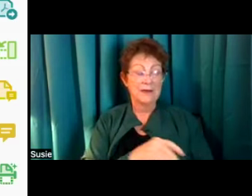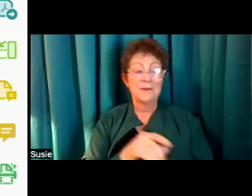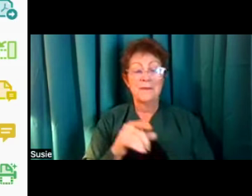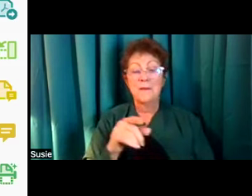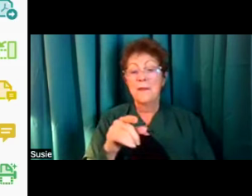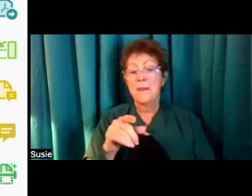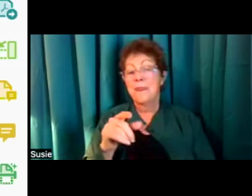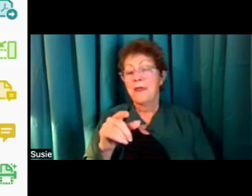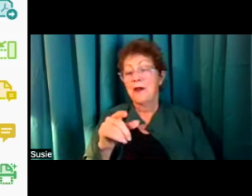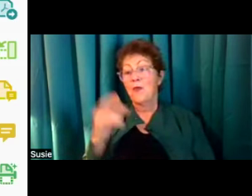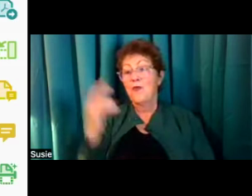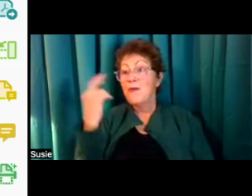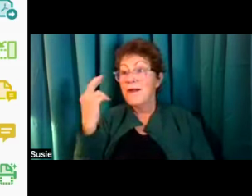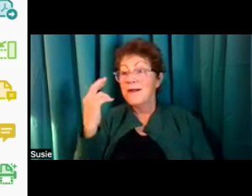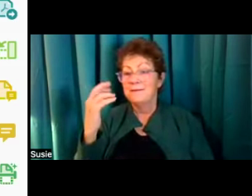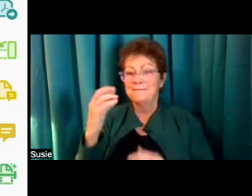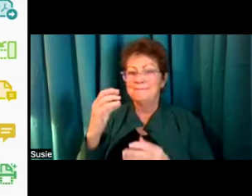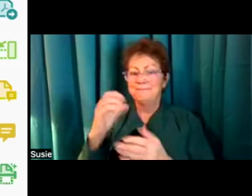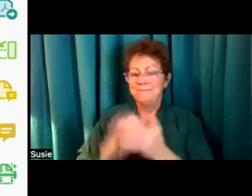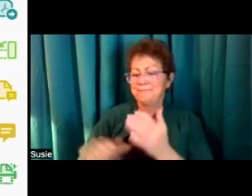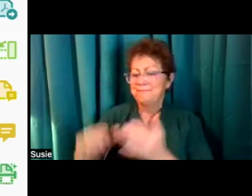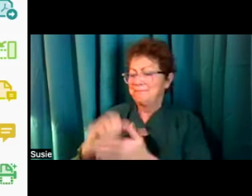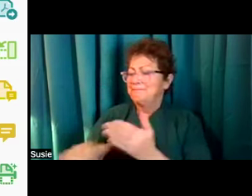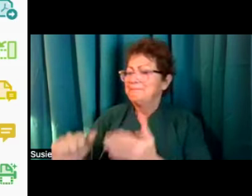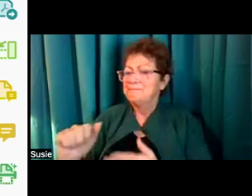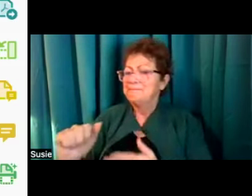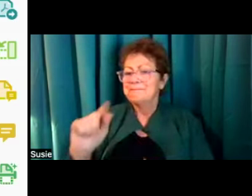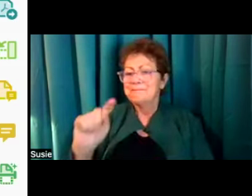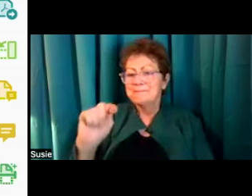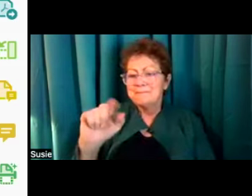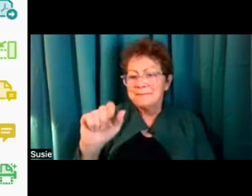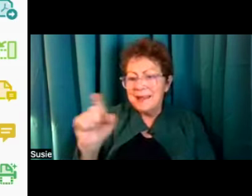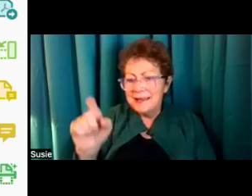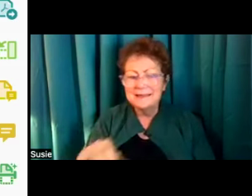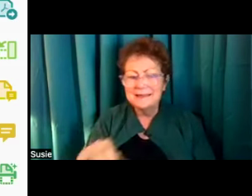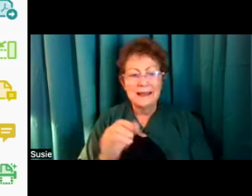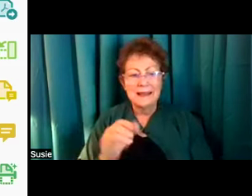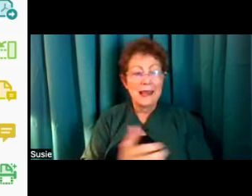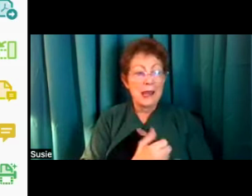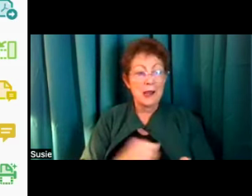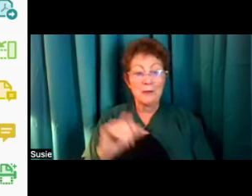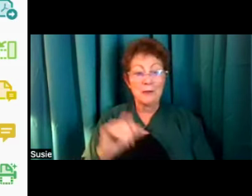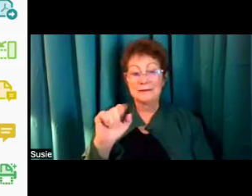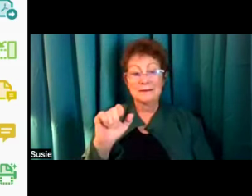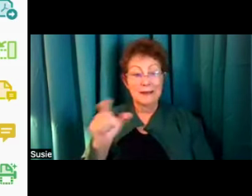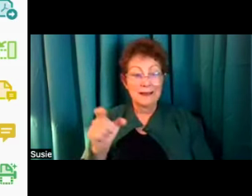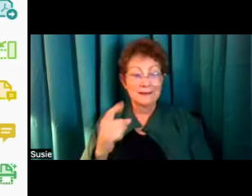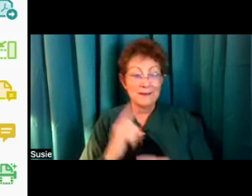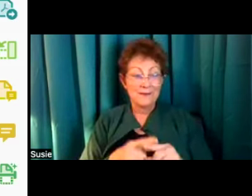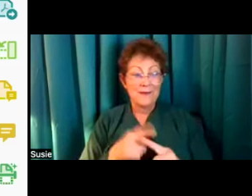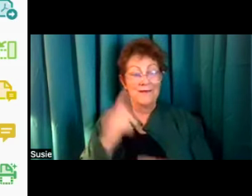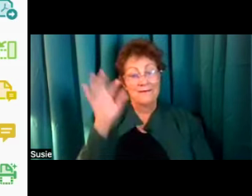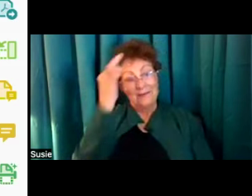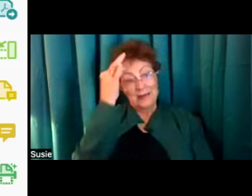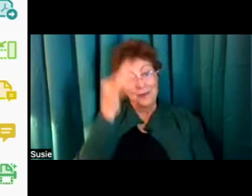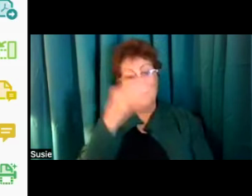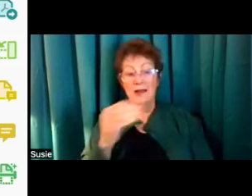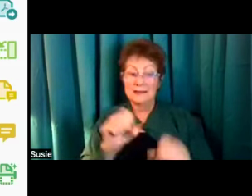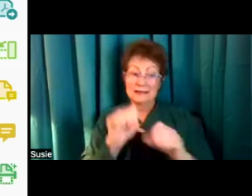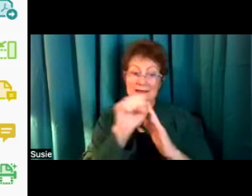the tax deduction for donations and tax exemption for income tax. This is both at the federal and state